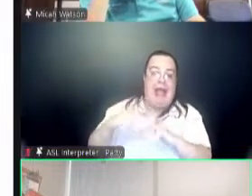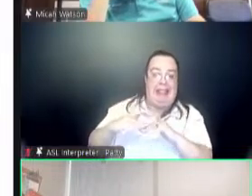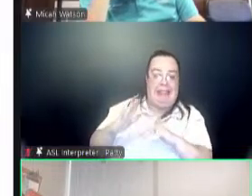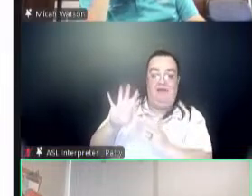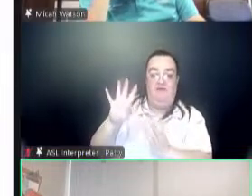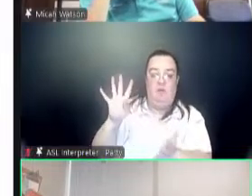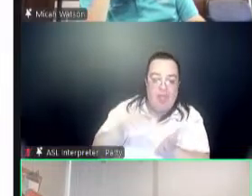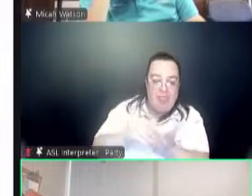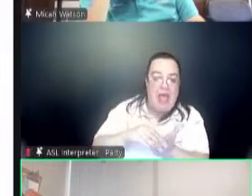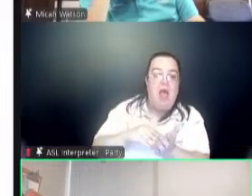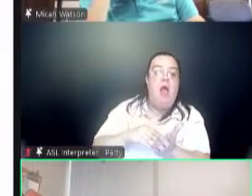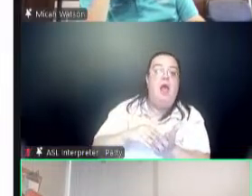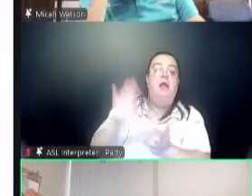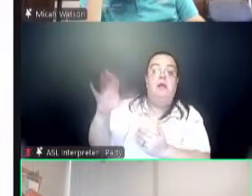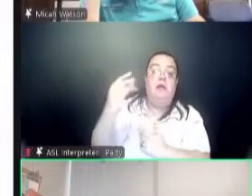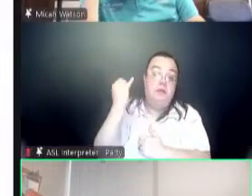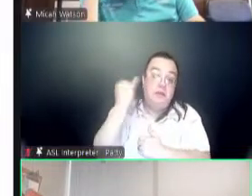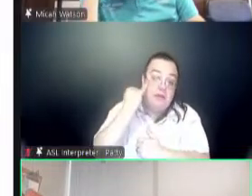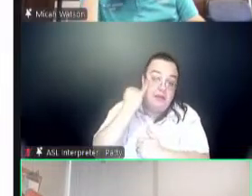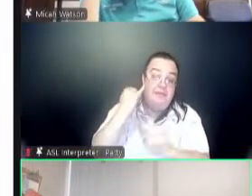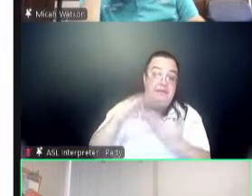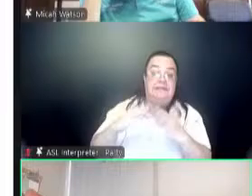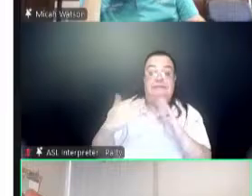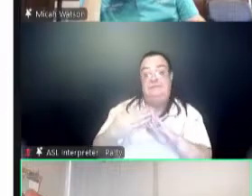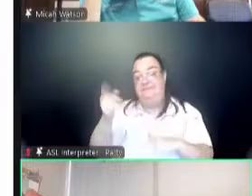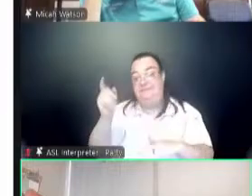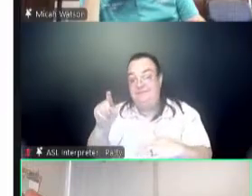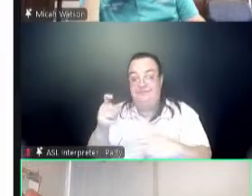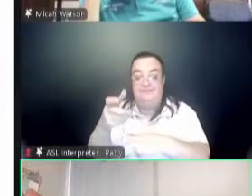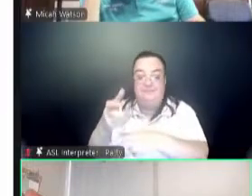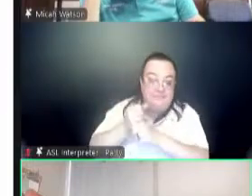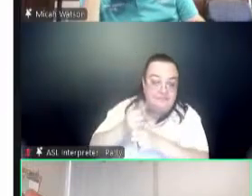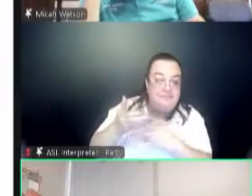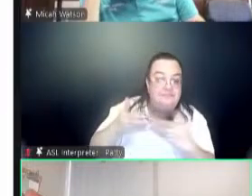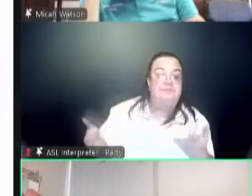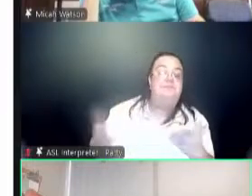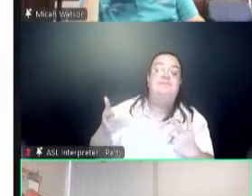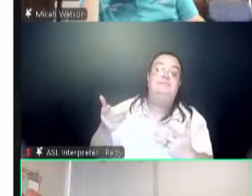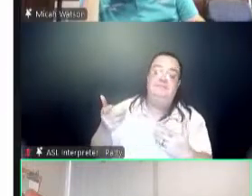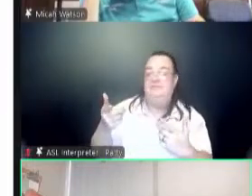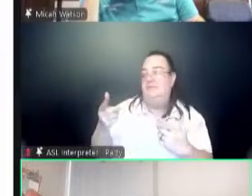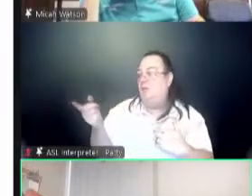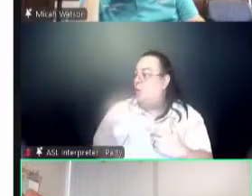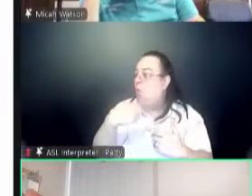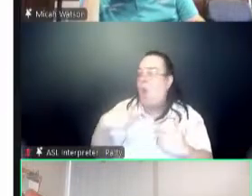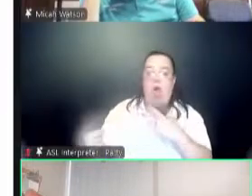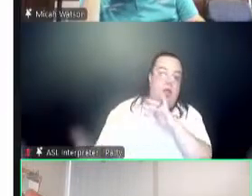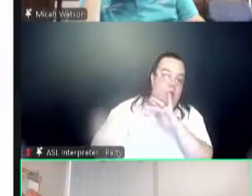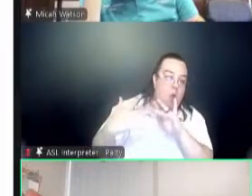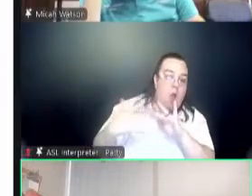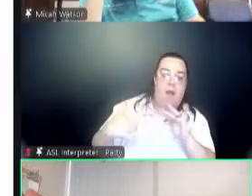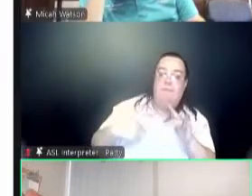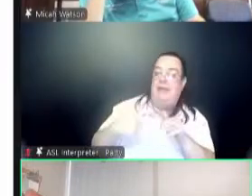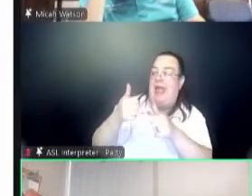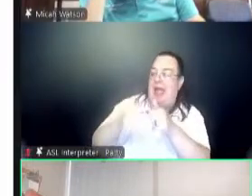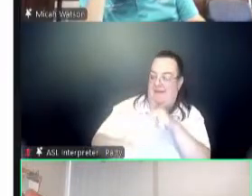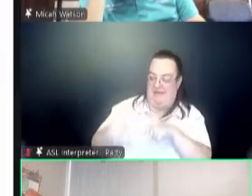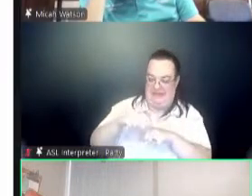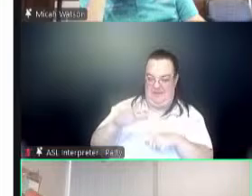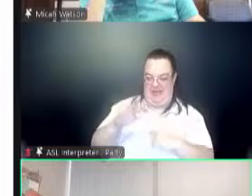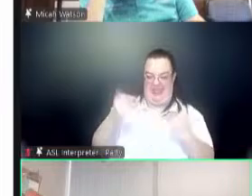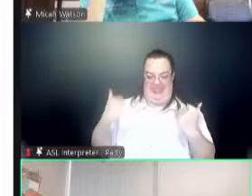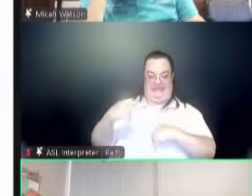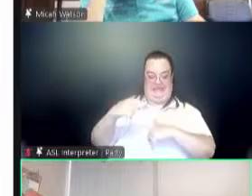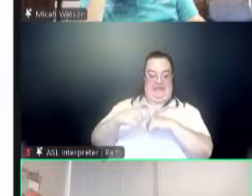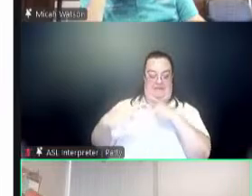the event that the town needs to get stuff. There, you all call me every time around this time of the year